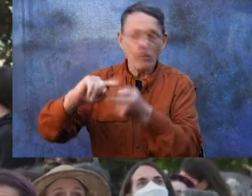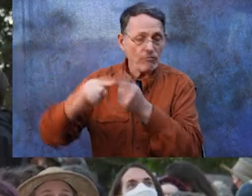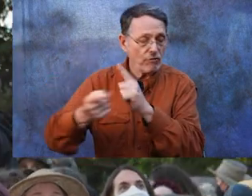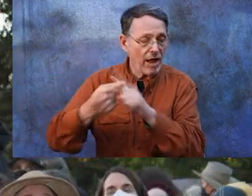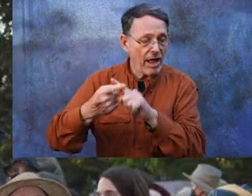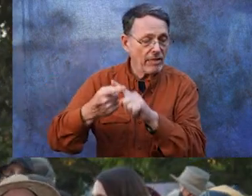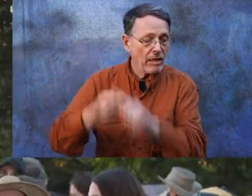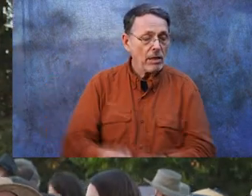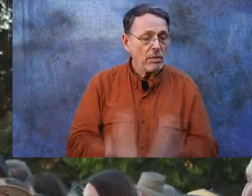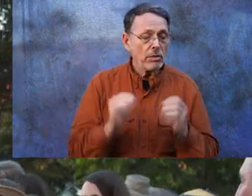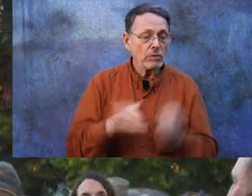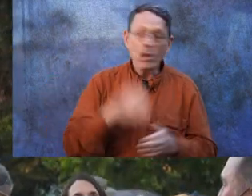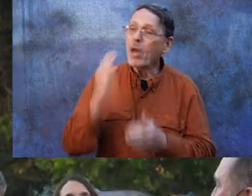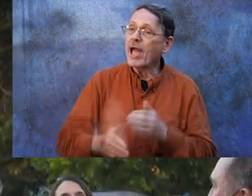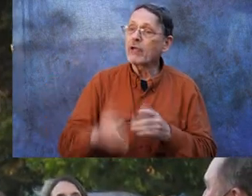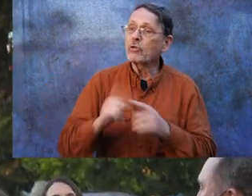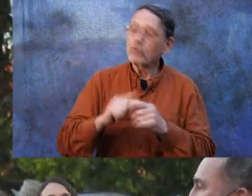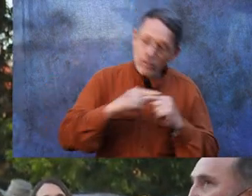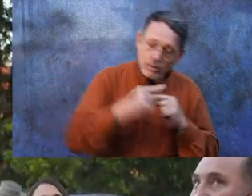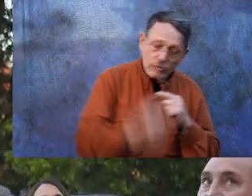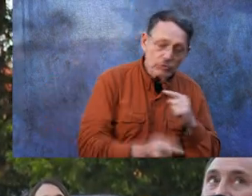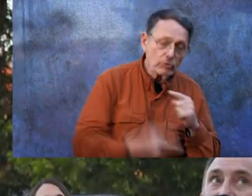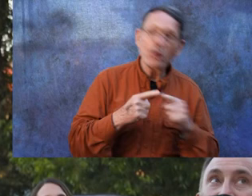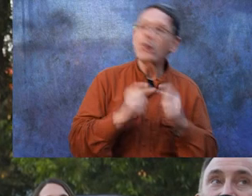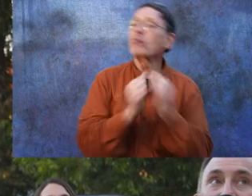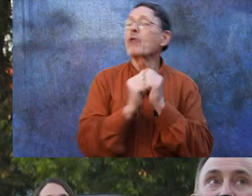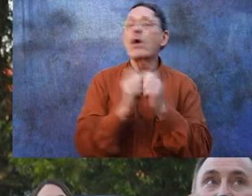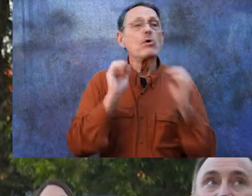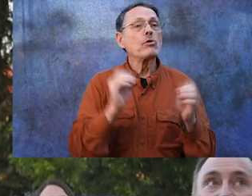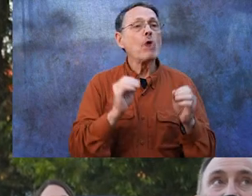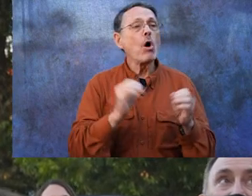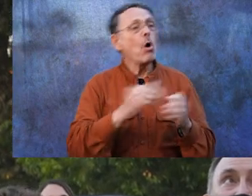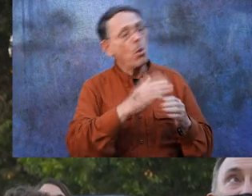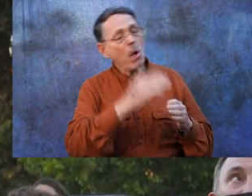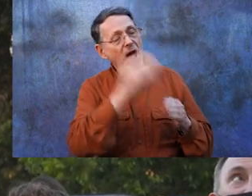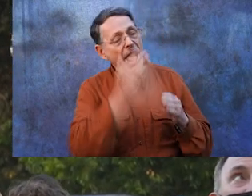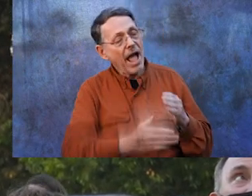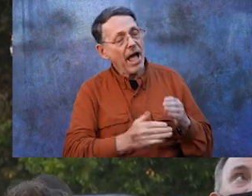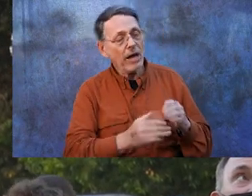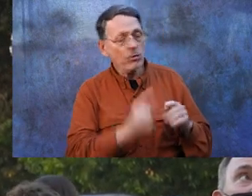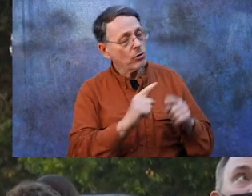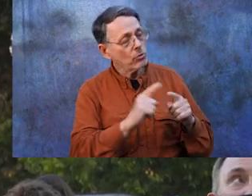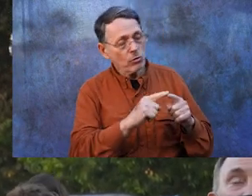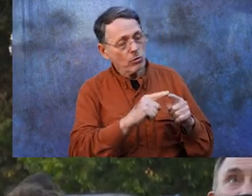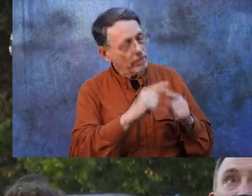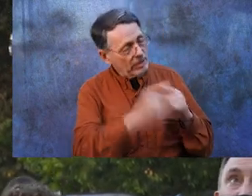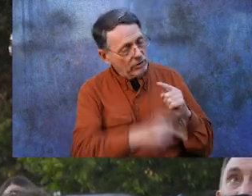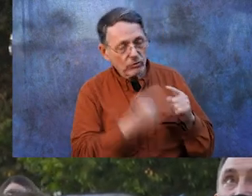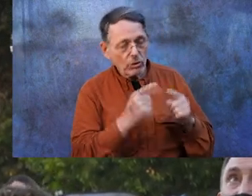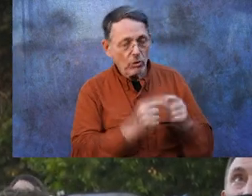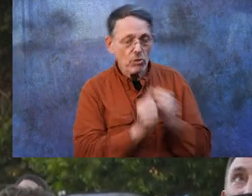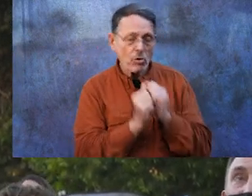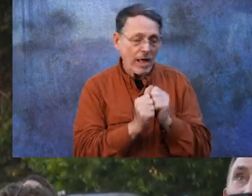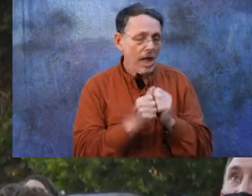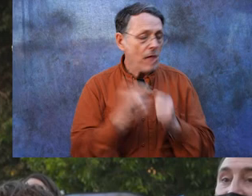a friend. There is no end to the circle, no end. Together! Together we have power